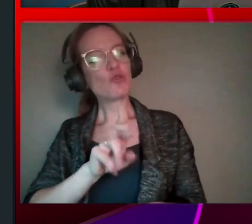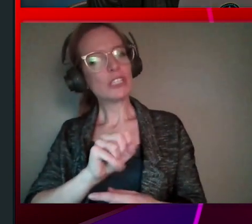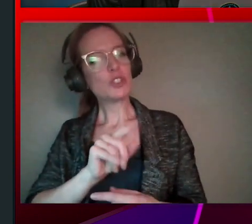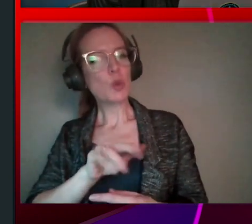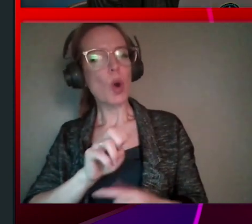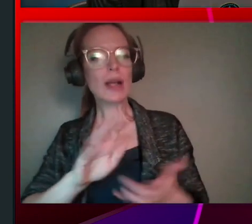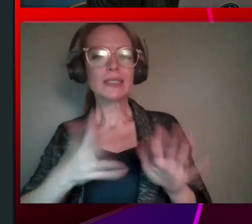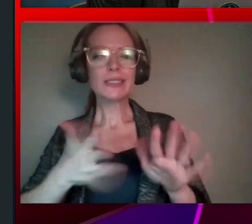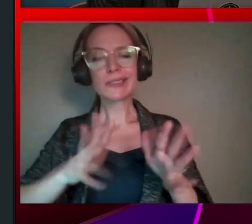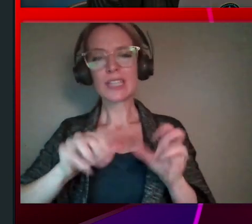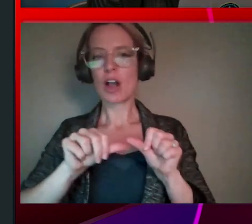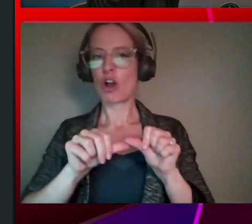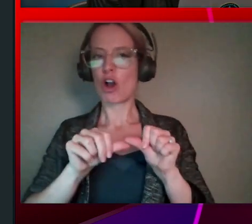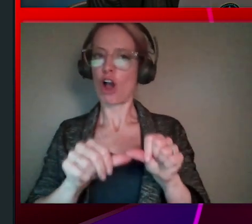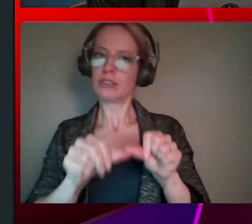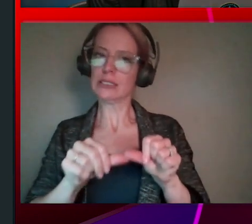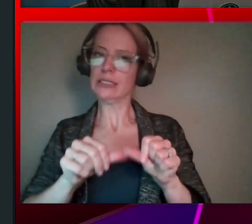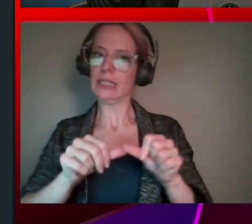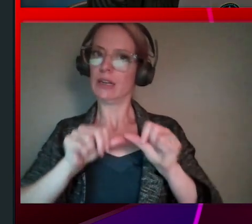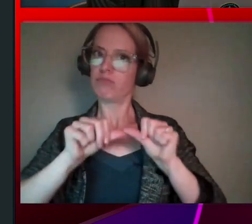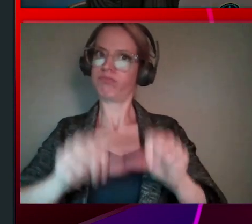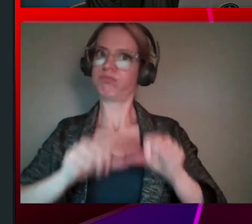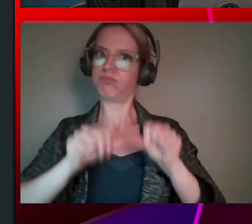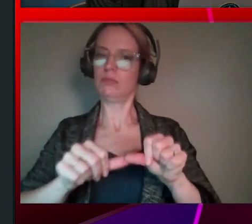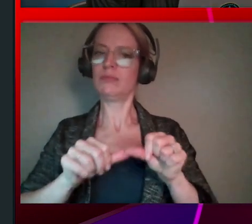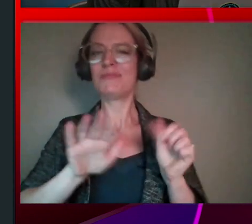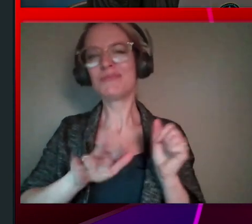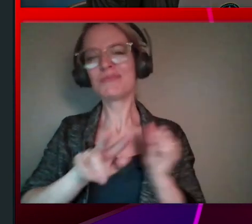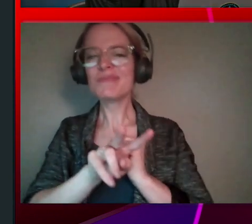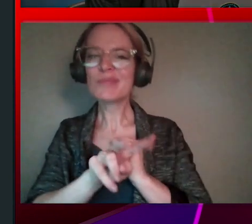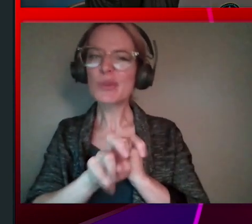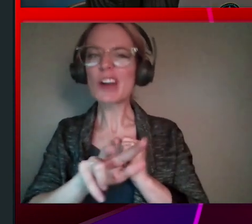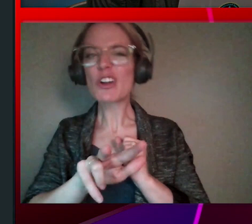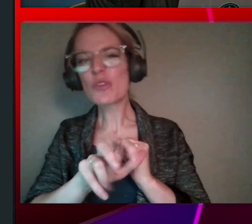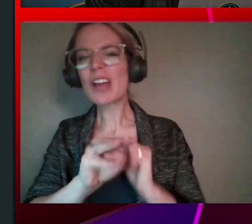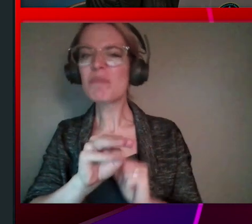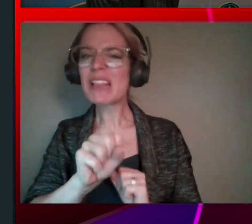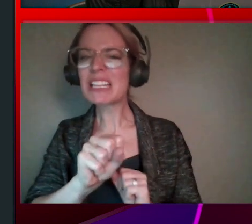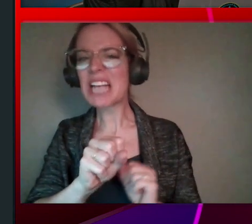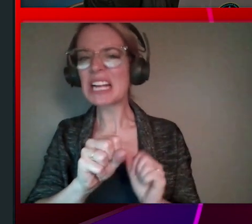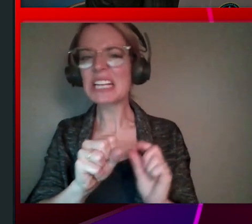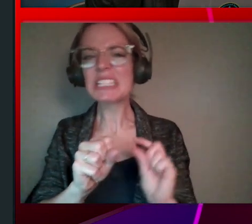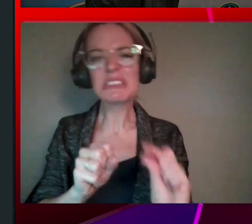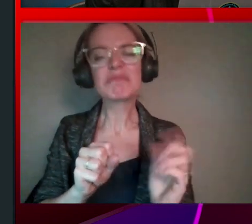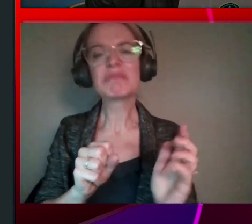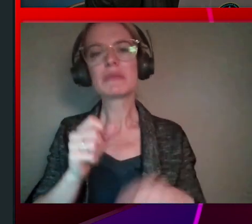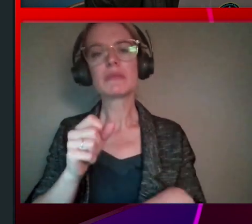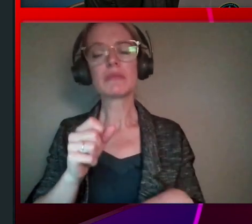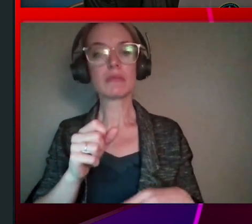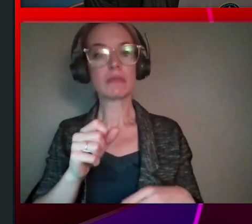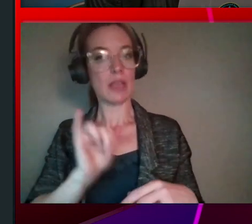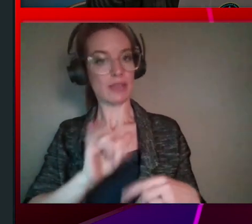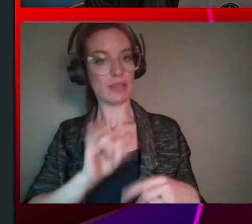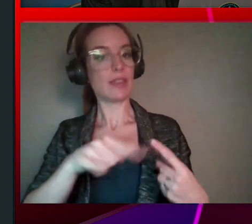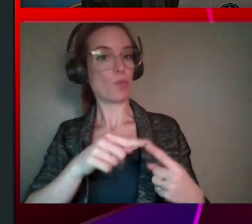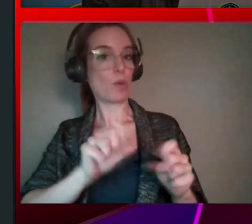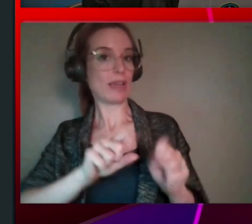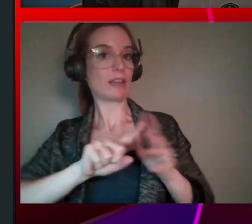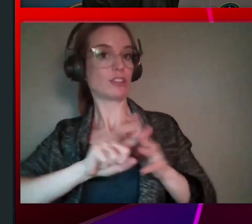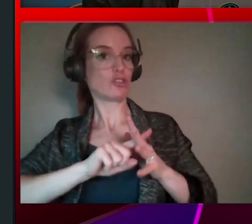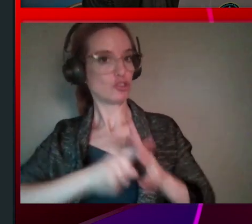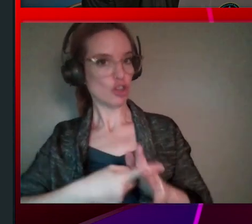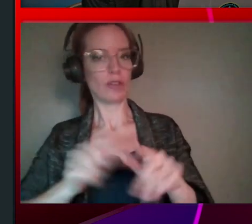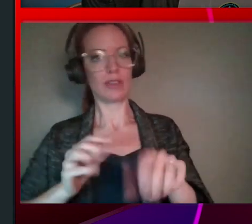normally down in the range of 200 to 300 milliseconds before, at which point we can start the invoke. And then from that